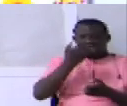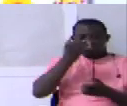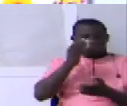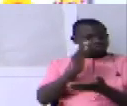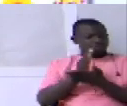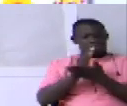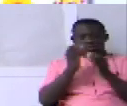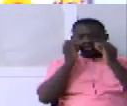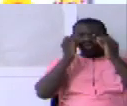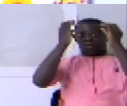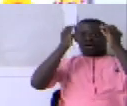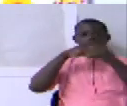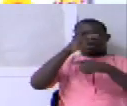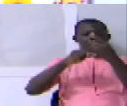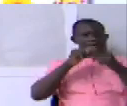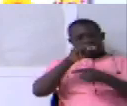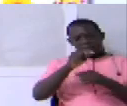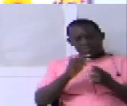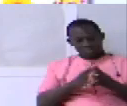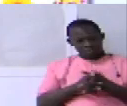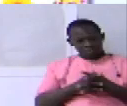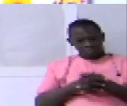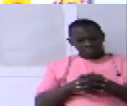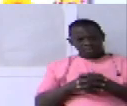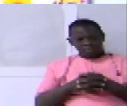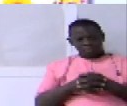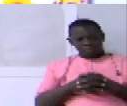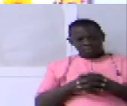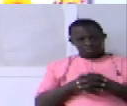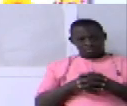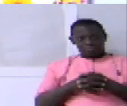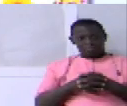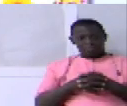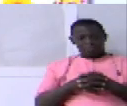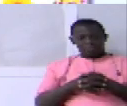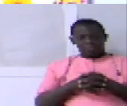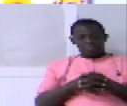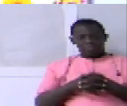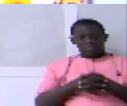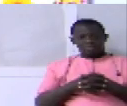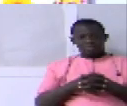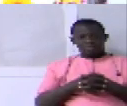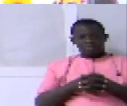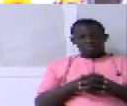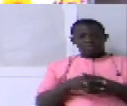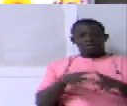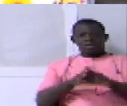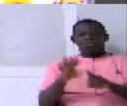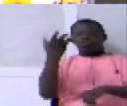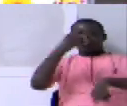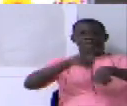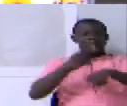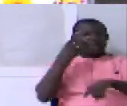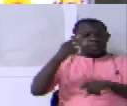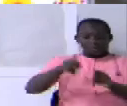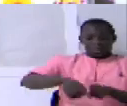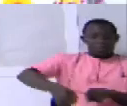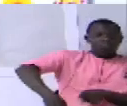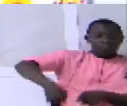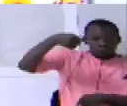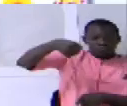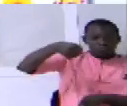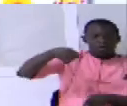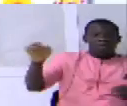baraketa nyetere makwolti ayen jakali muna na be ka domoro lu fayi. Sometimes you will see these buckets being full with